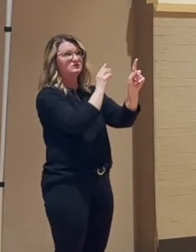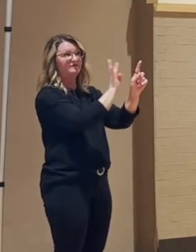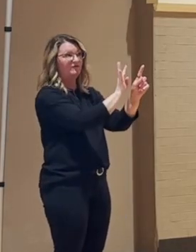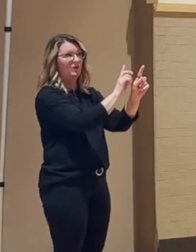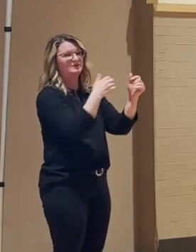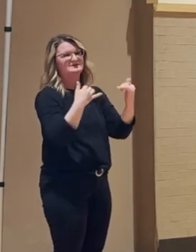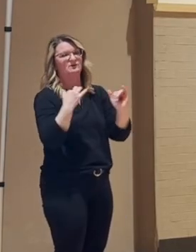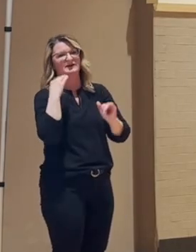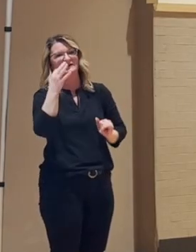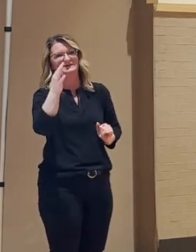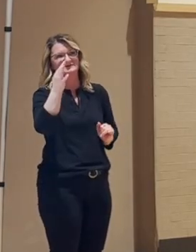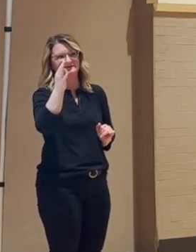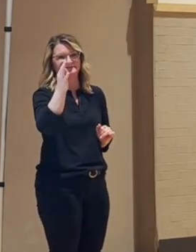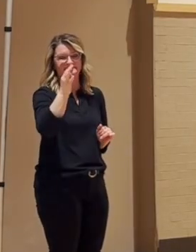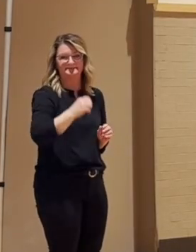at